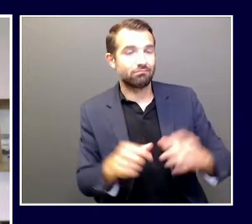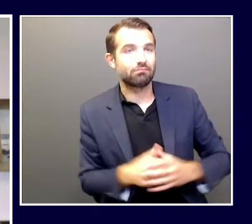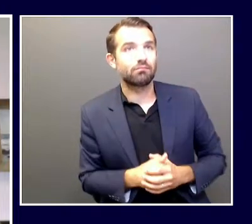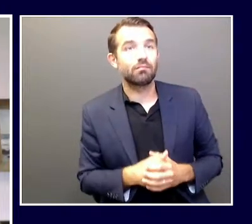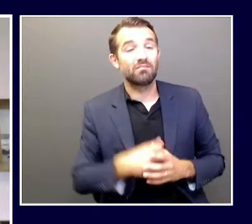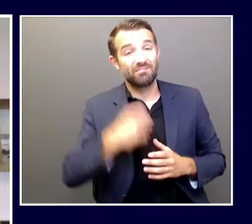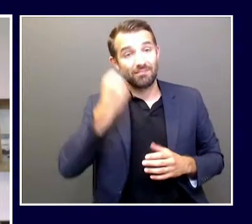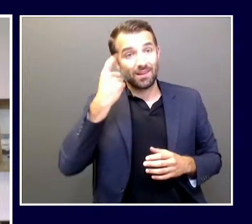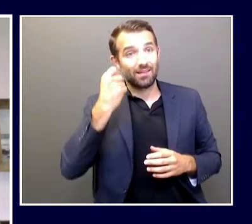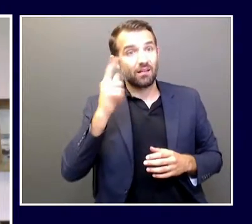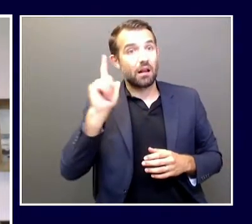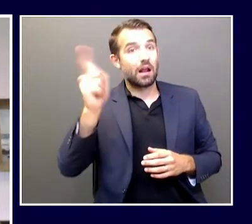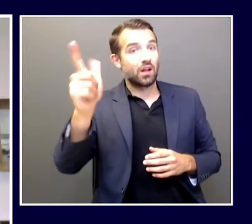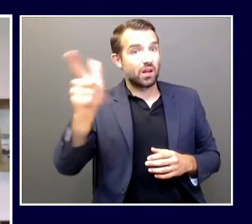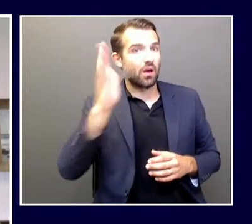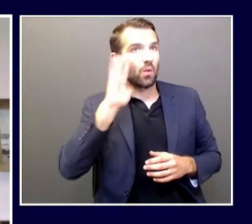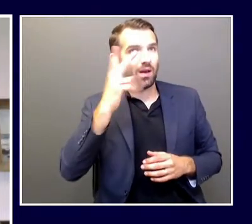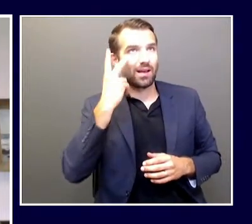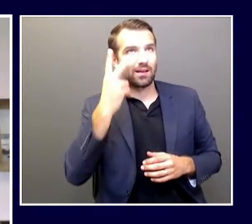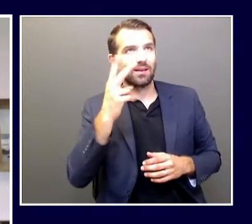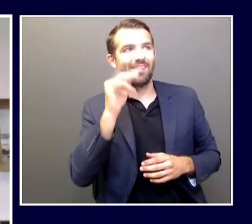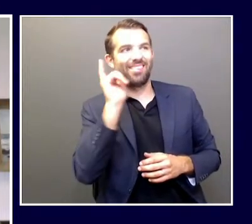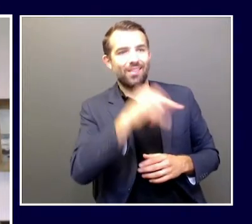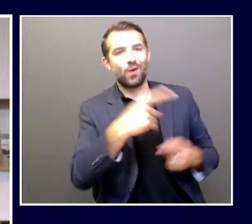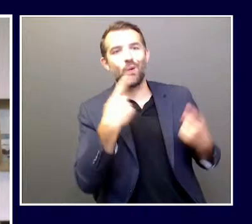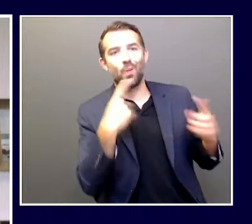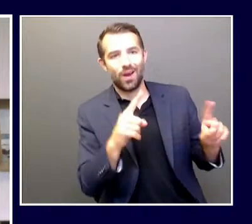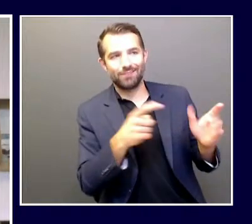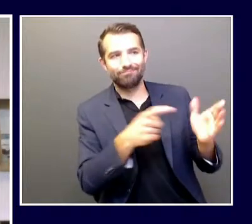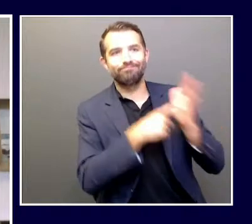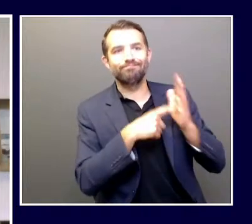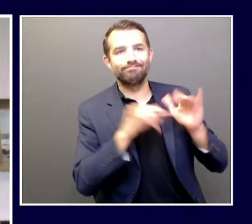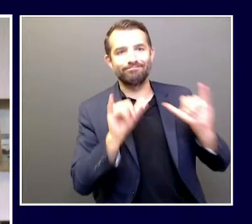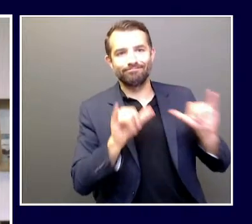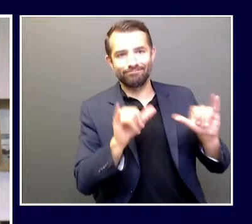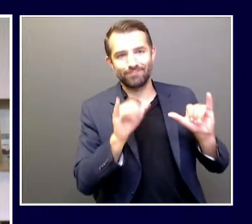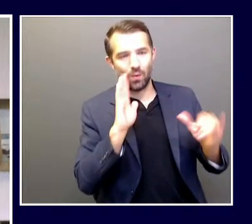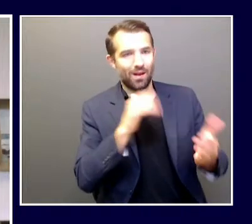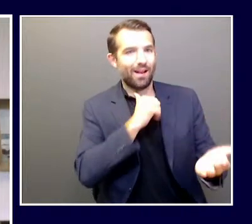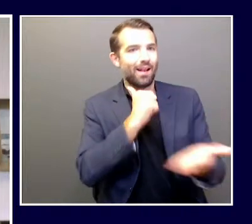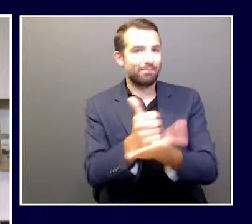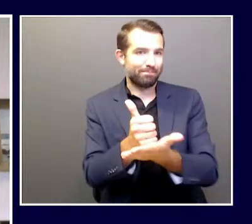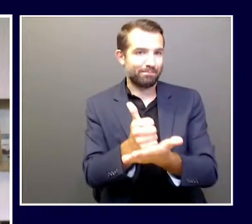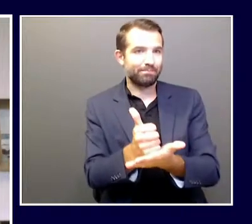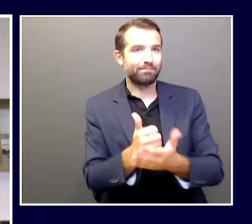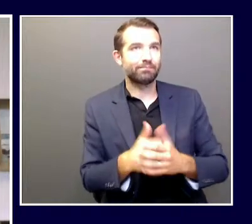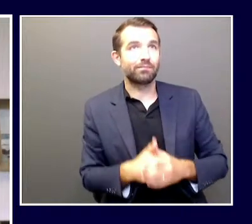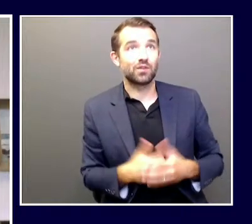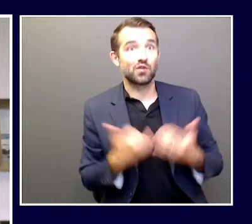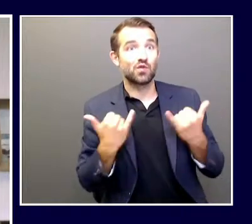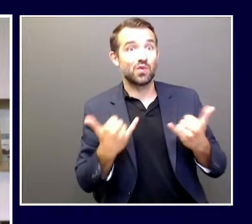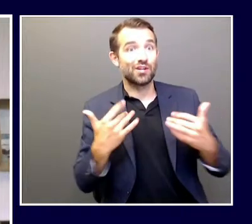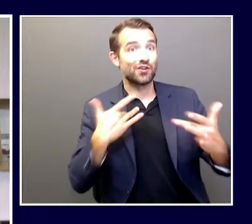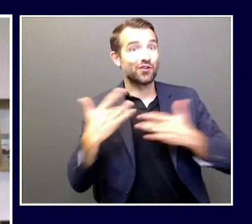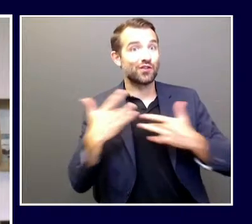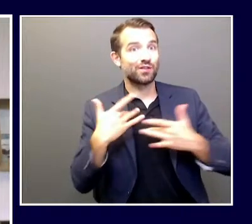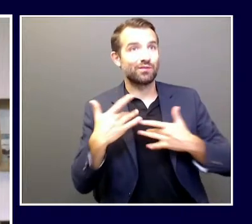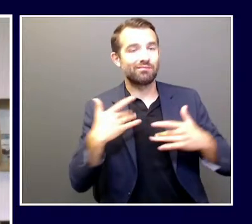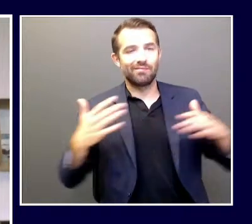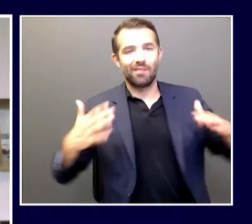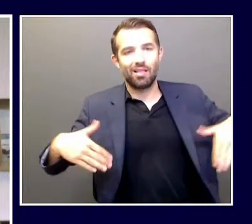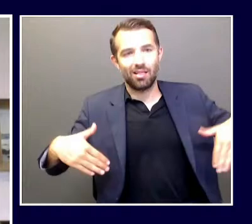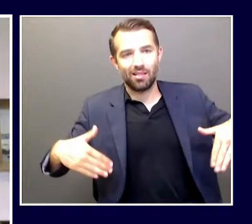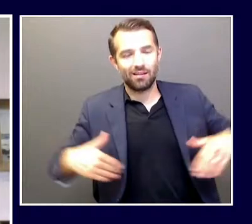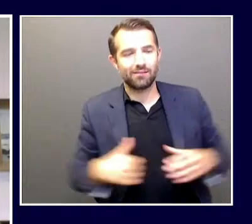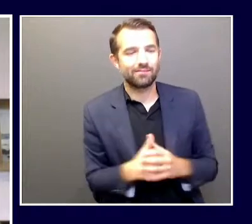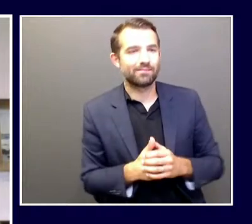you mentioned, though. I am not concerned yet. Again, though, it's too early to tell in